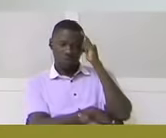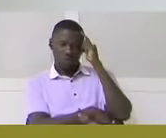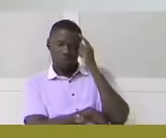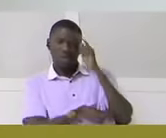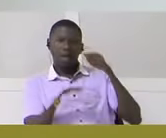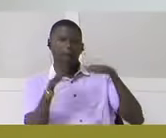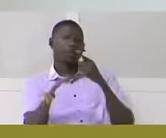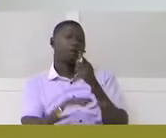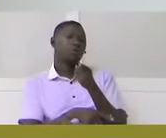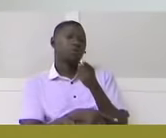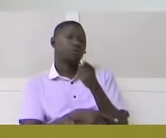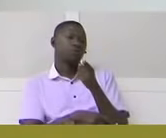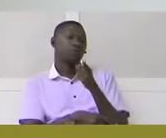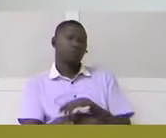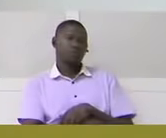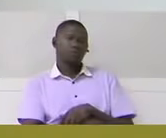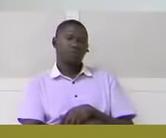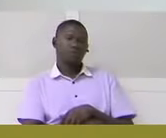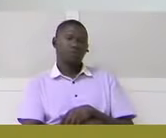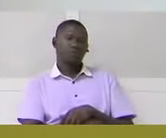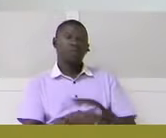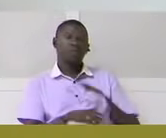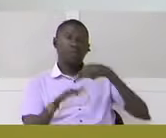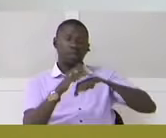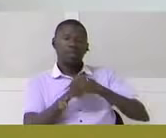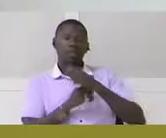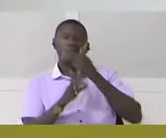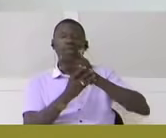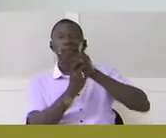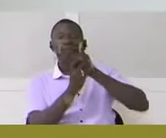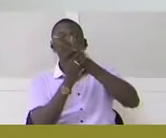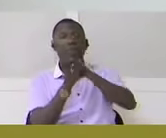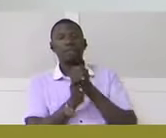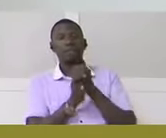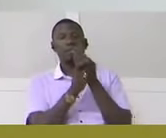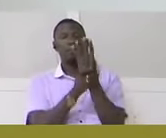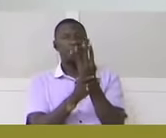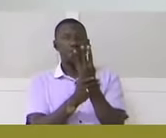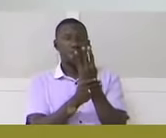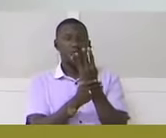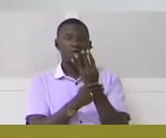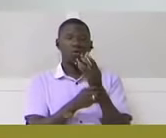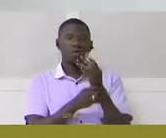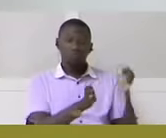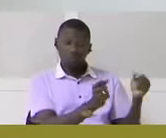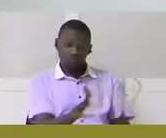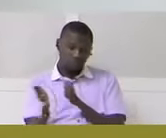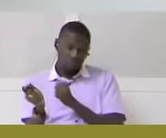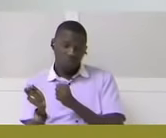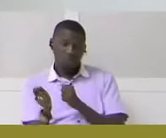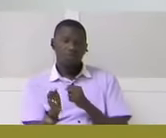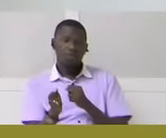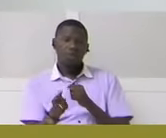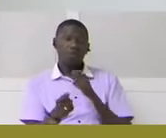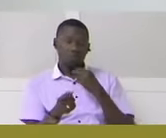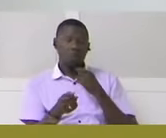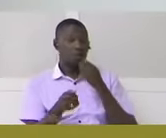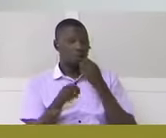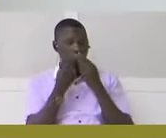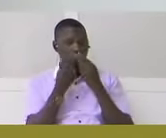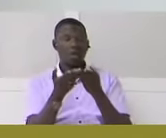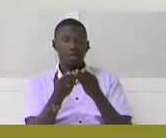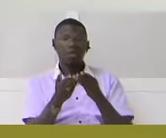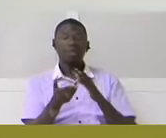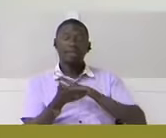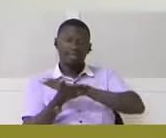1994 coup was clearly spelled out here. 1994 coup d'état ñi mu couleur bi